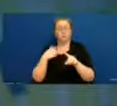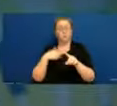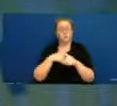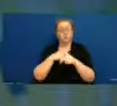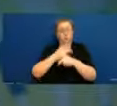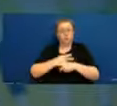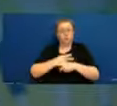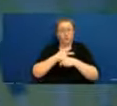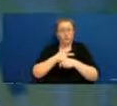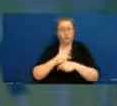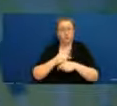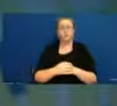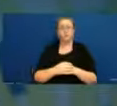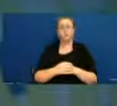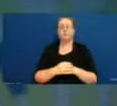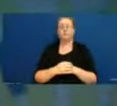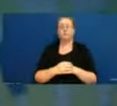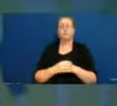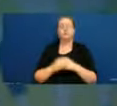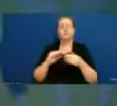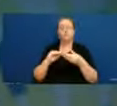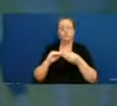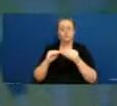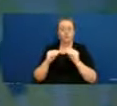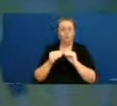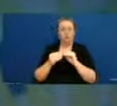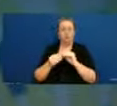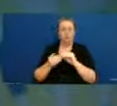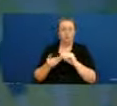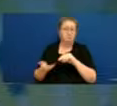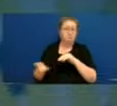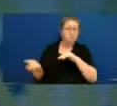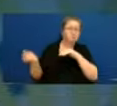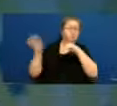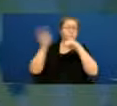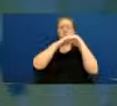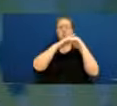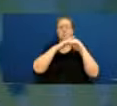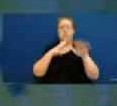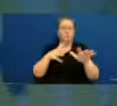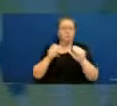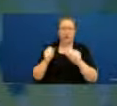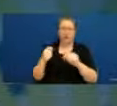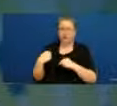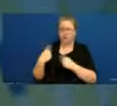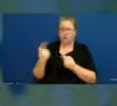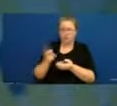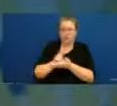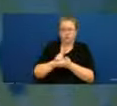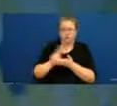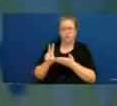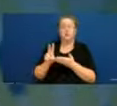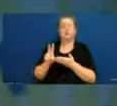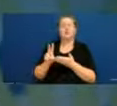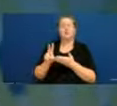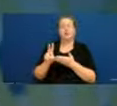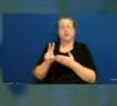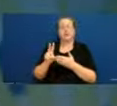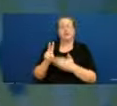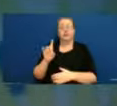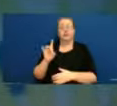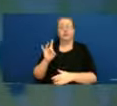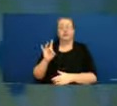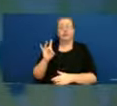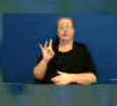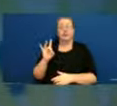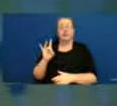Columbia. I will say that with our rapid increase in numbers of people affected by COVID-19 in the last few weeks, this has